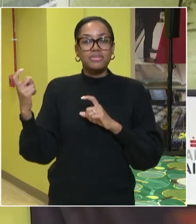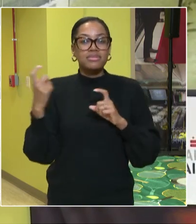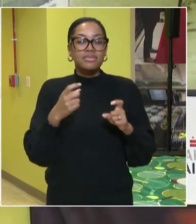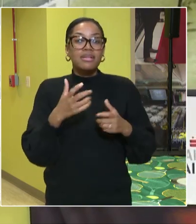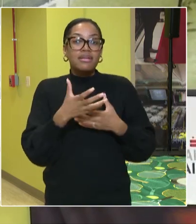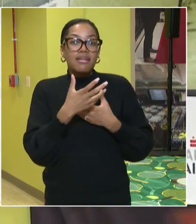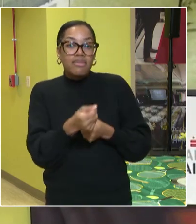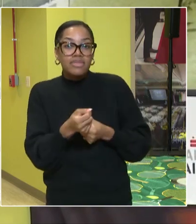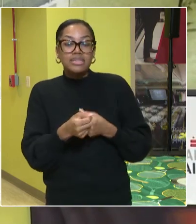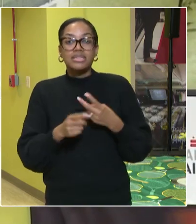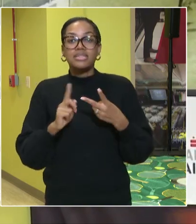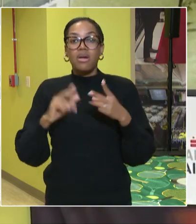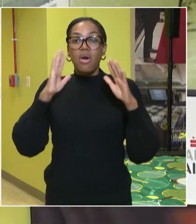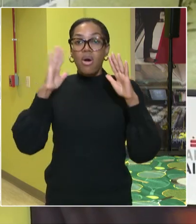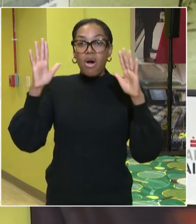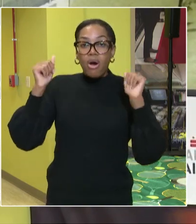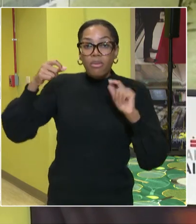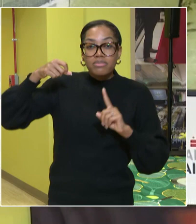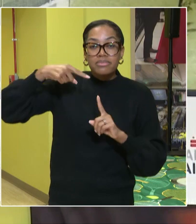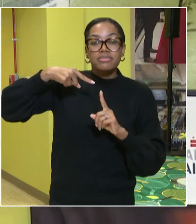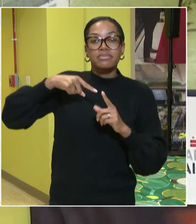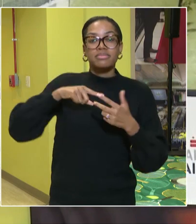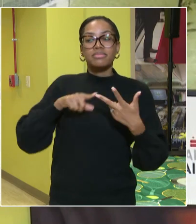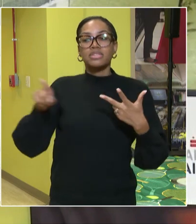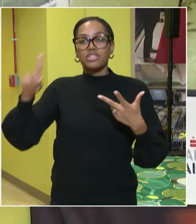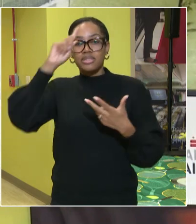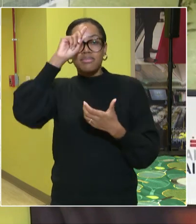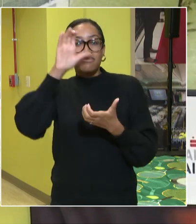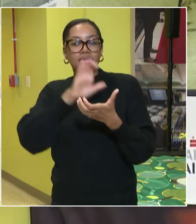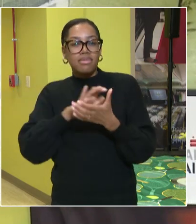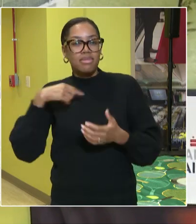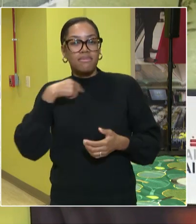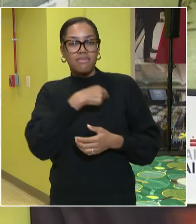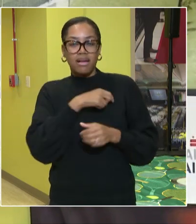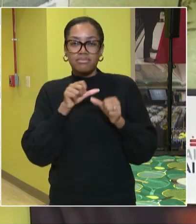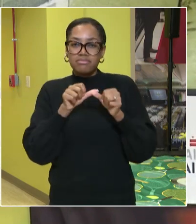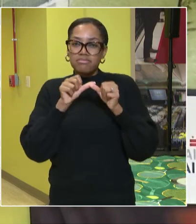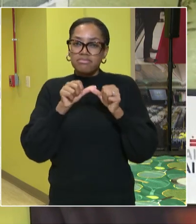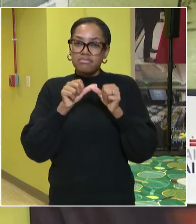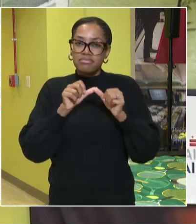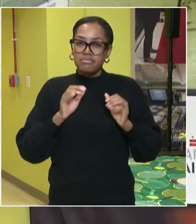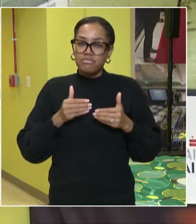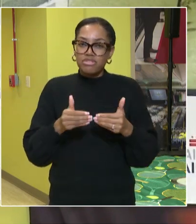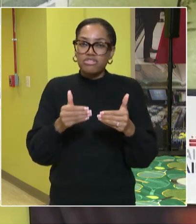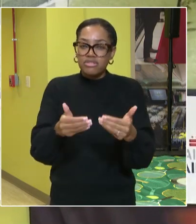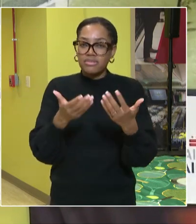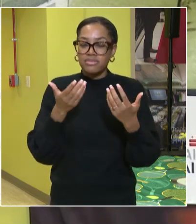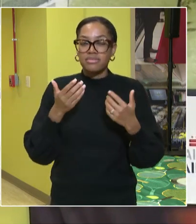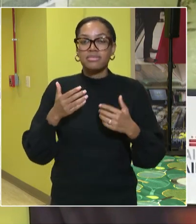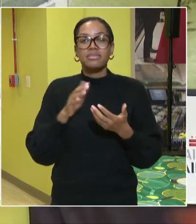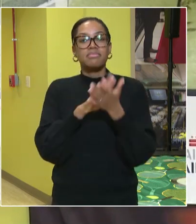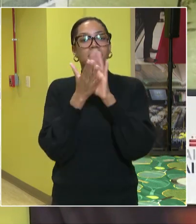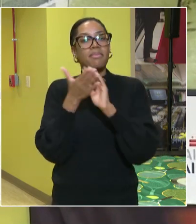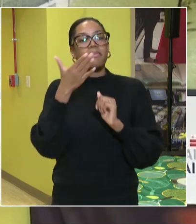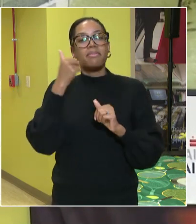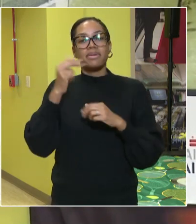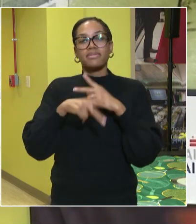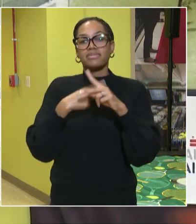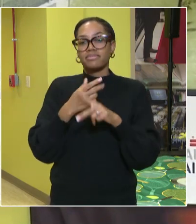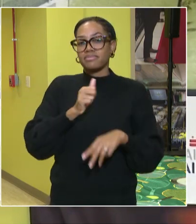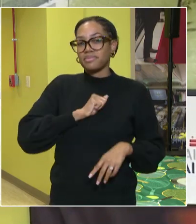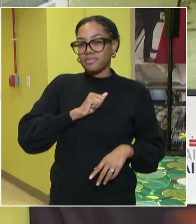instills, the hope she ignites, and the belief that she instills in us to keep pushing forward and be the best versions of